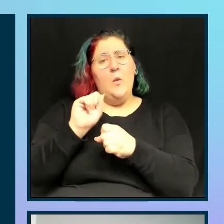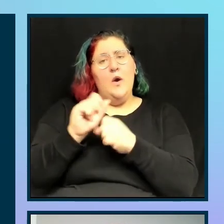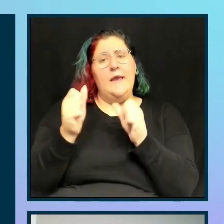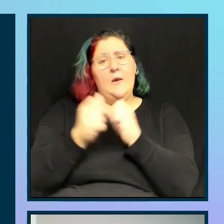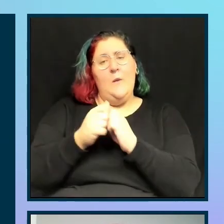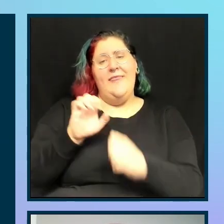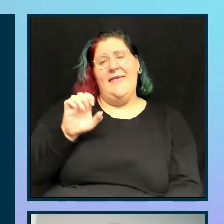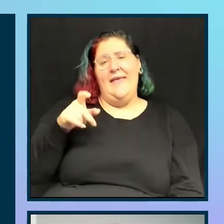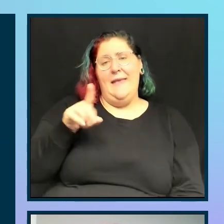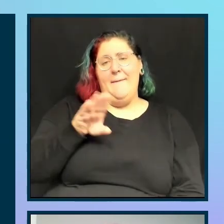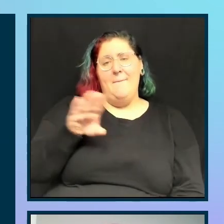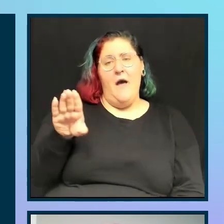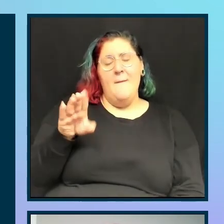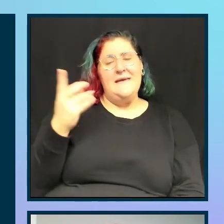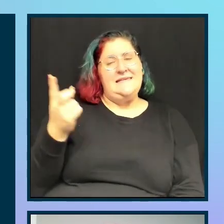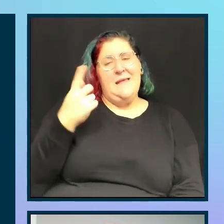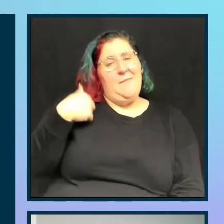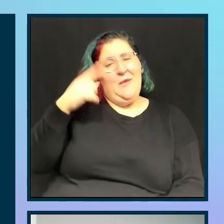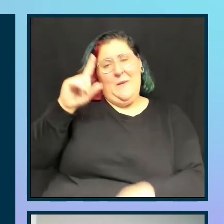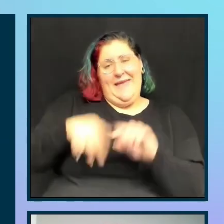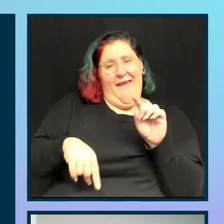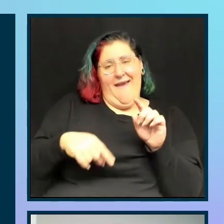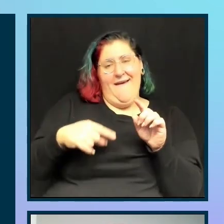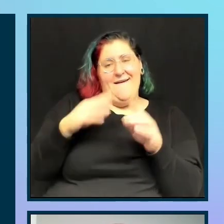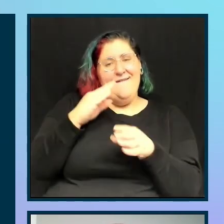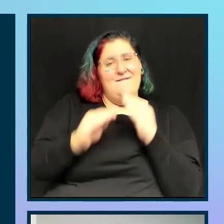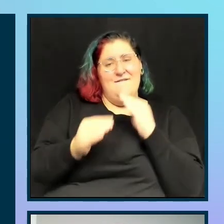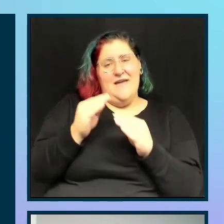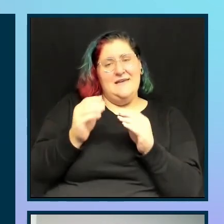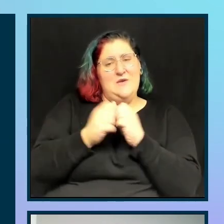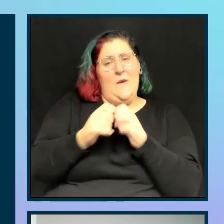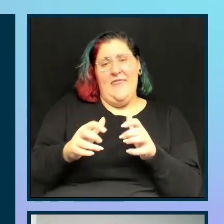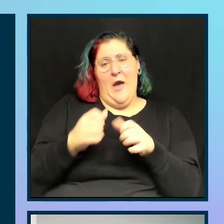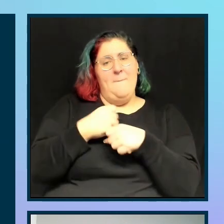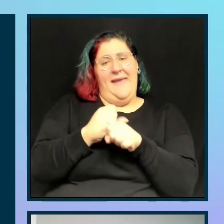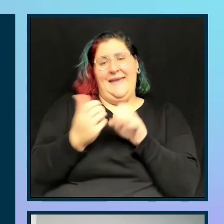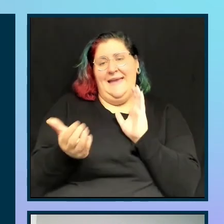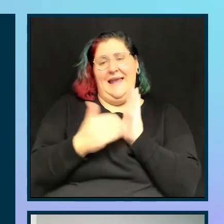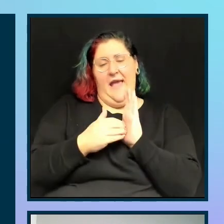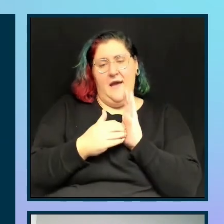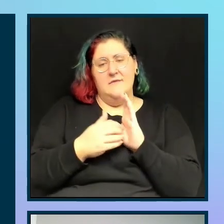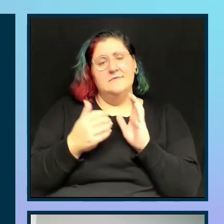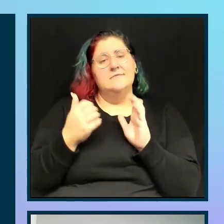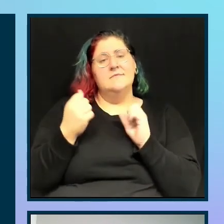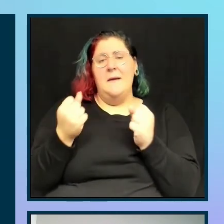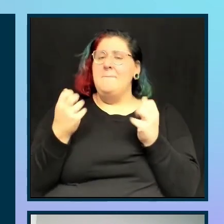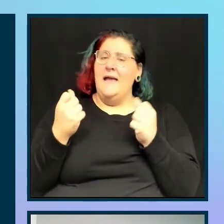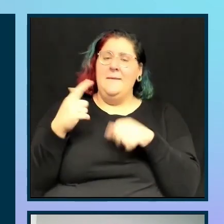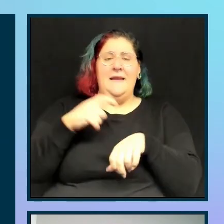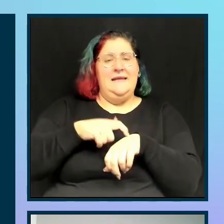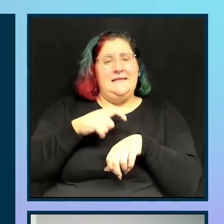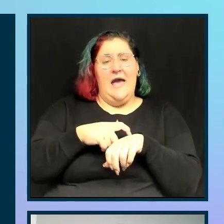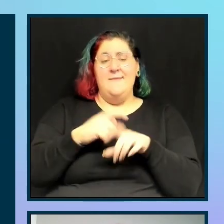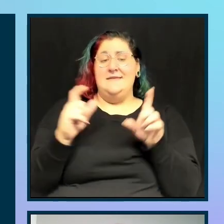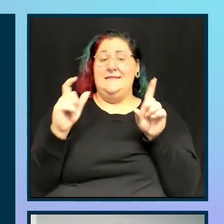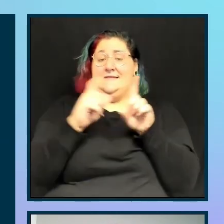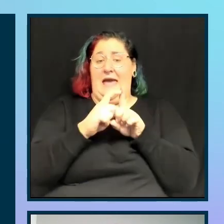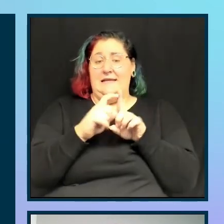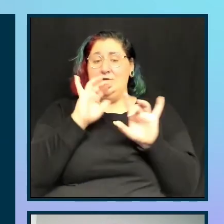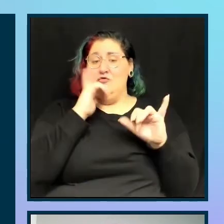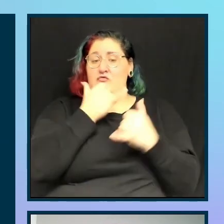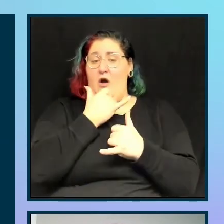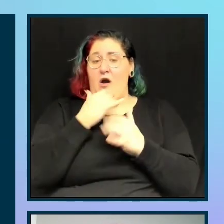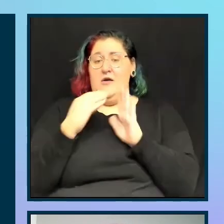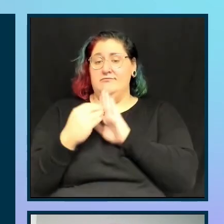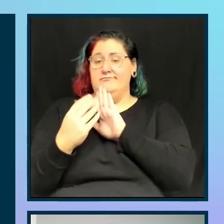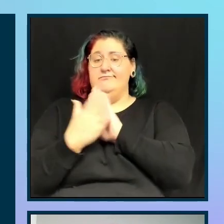be fixed without recomposing some segments. There are many cases where text has been incorporated as images. There are many